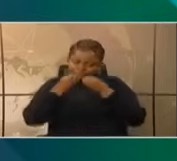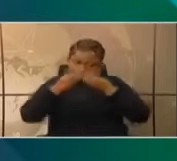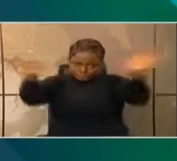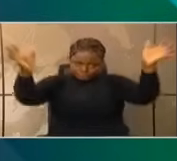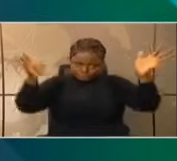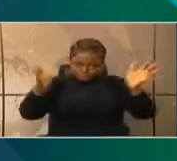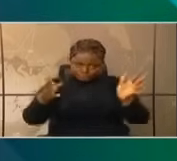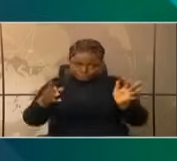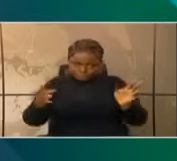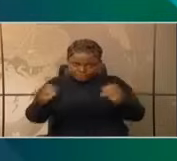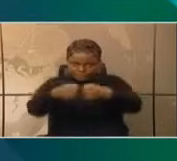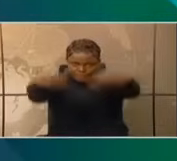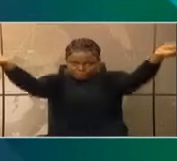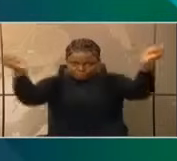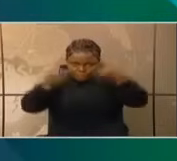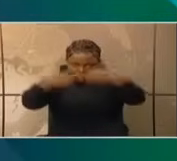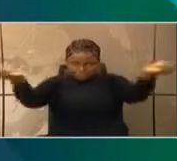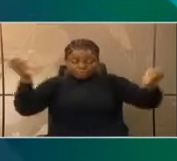Ojai.